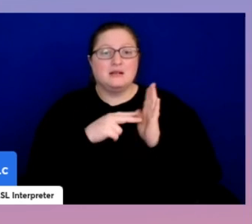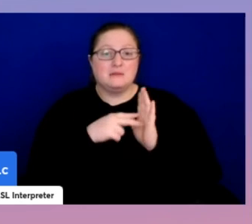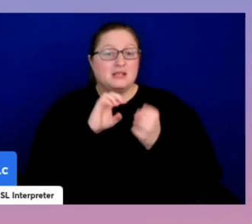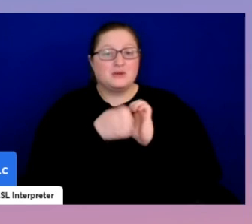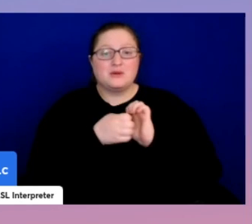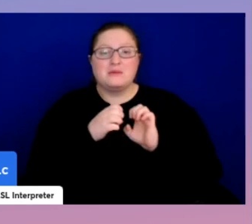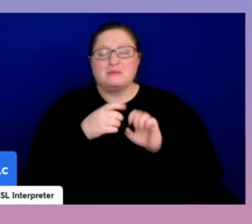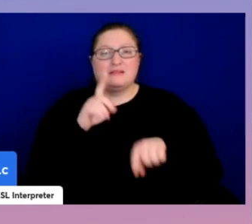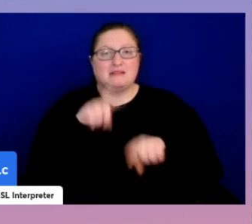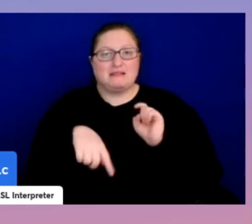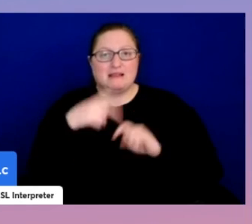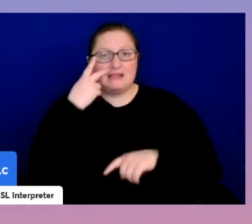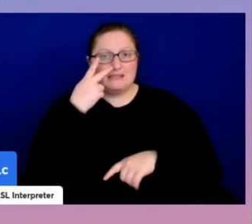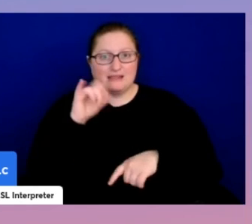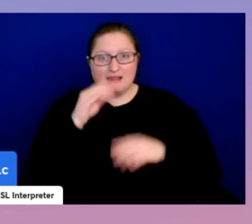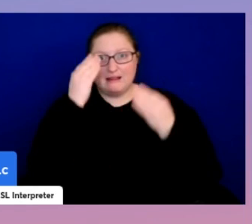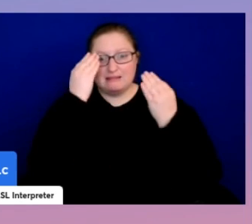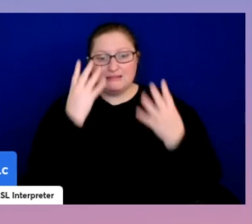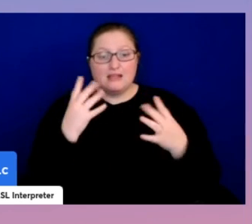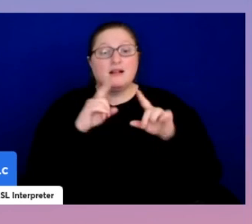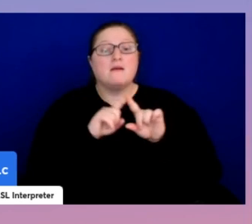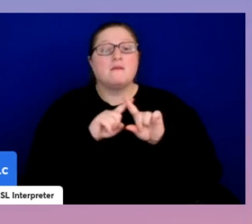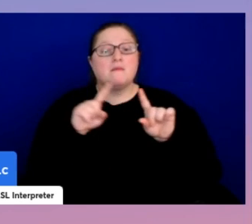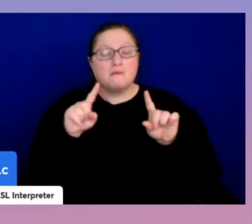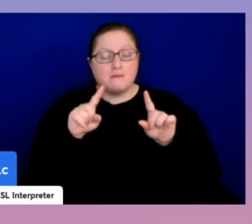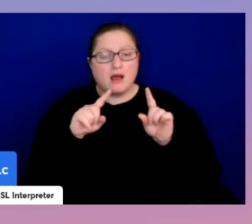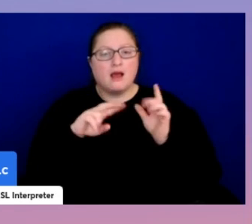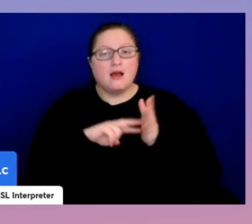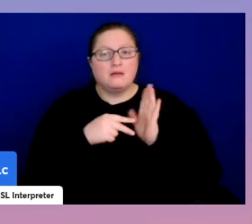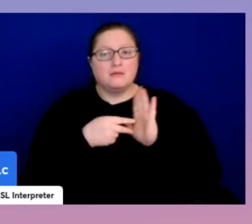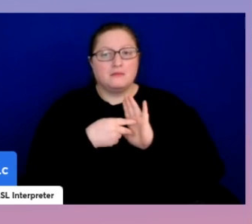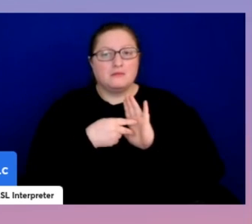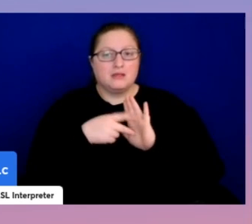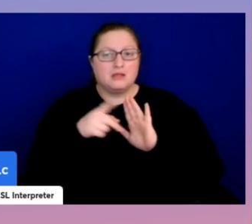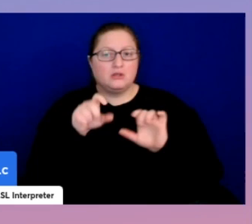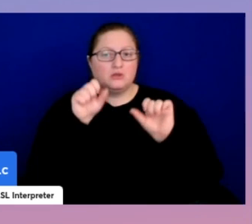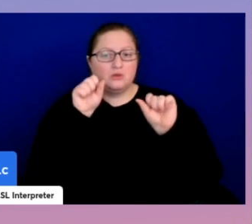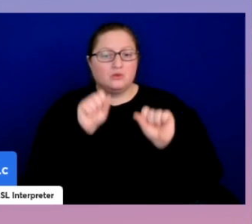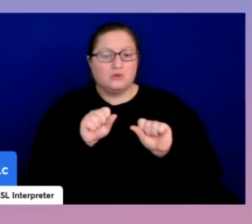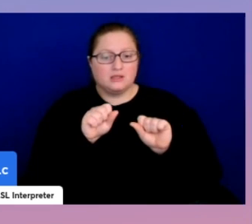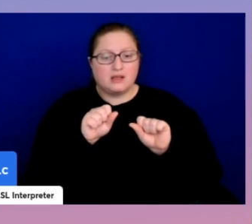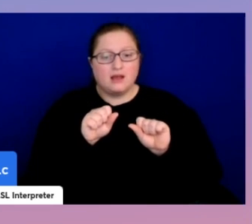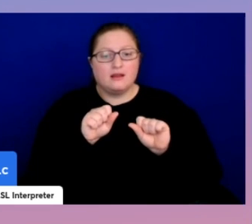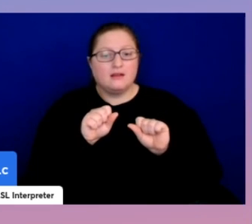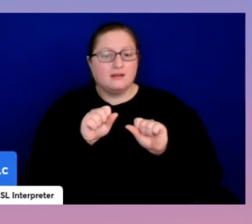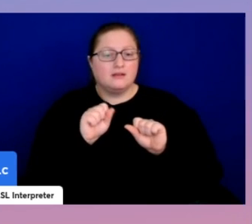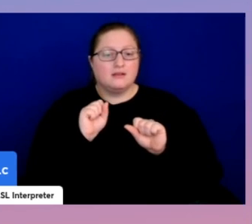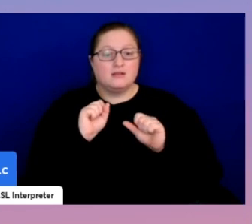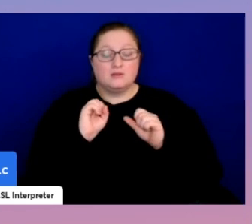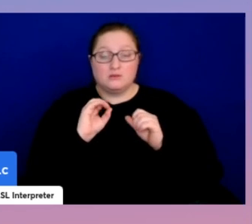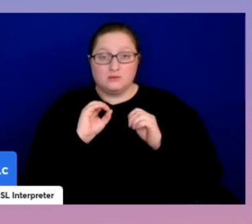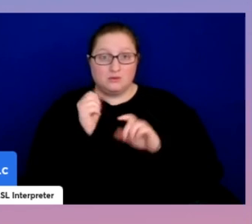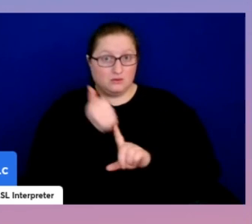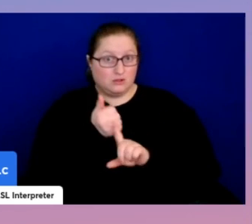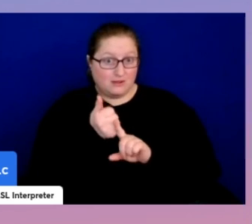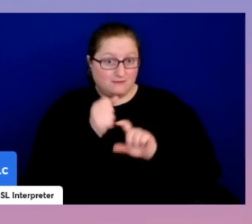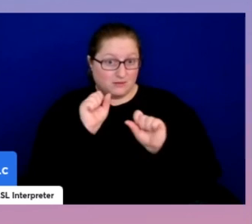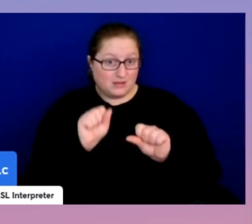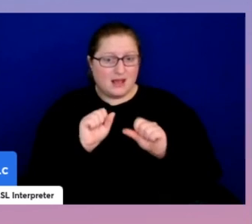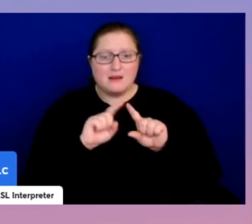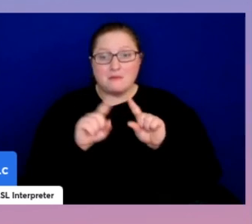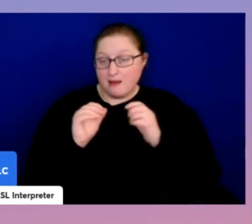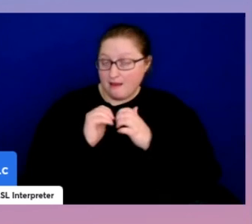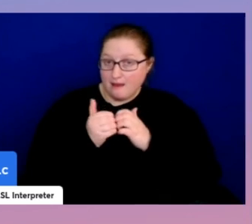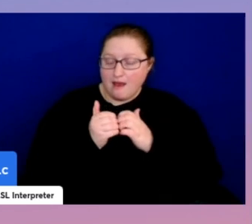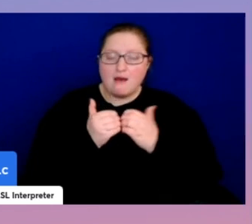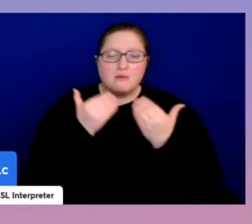data, but that means you can query. So how right? Let's see, write